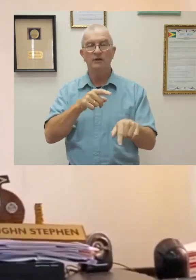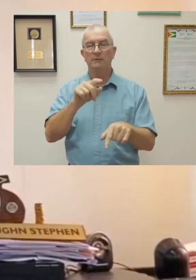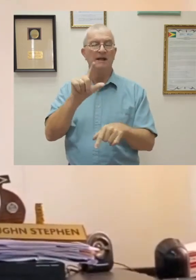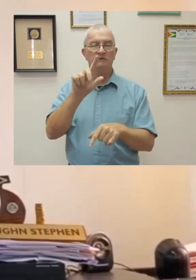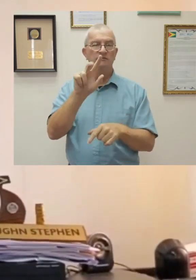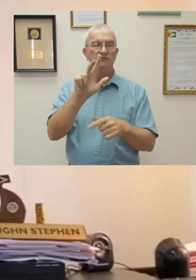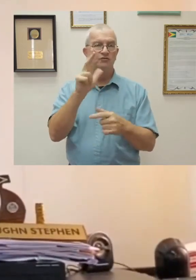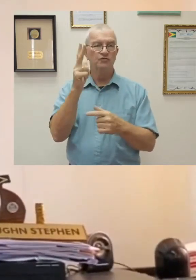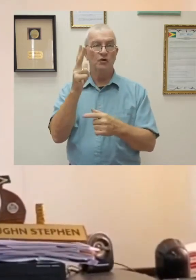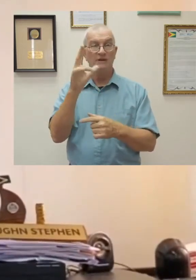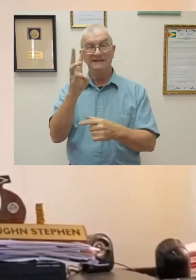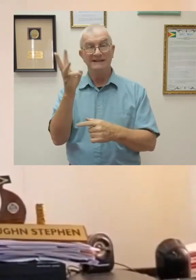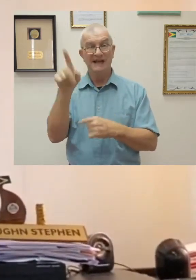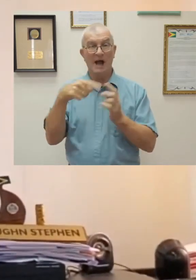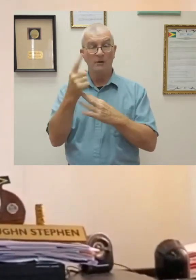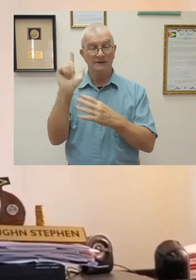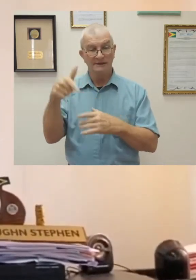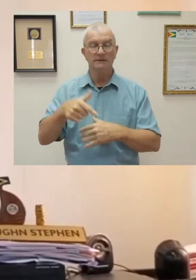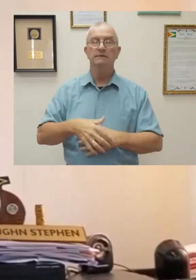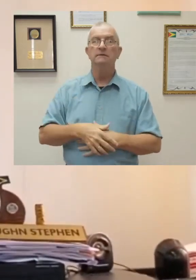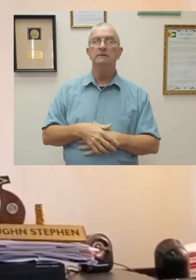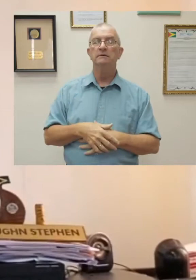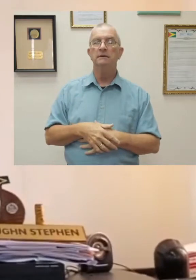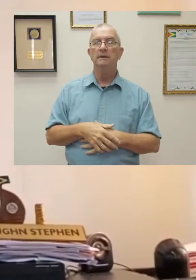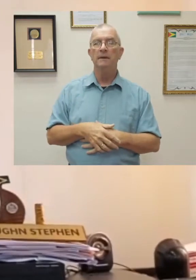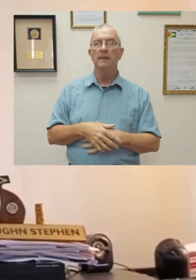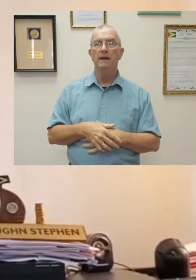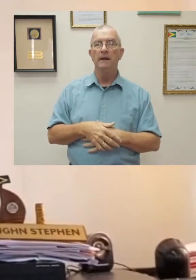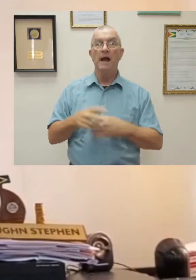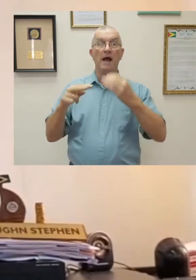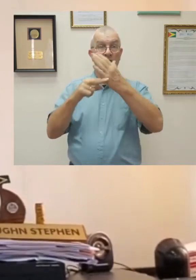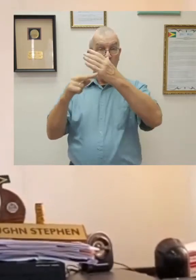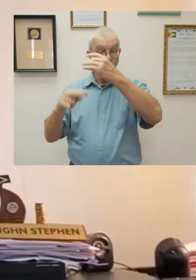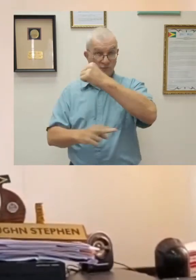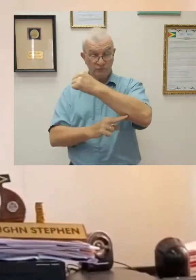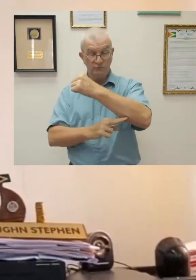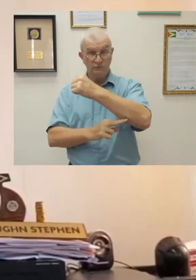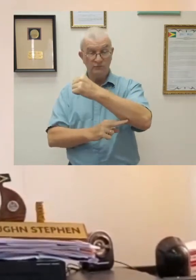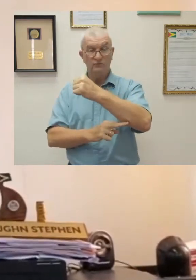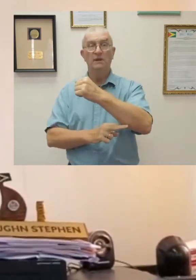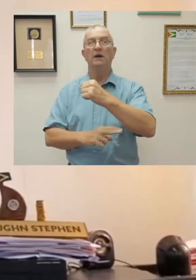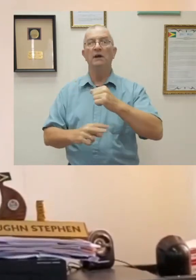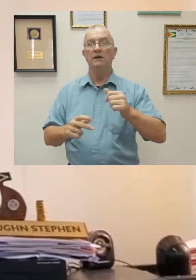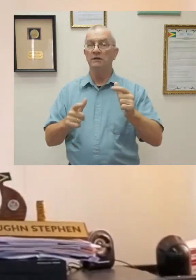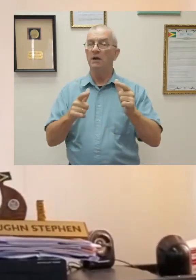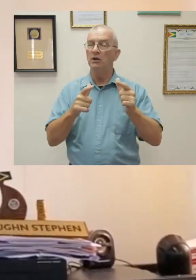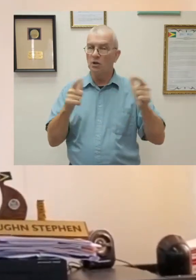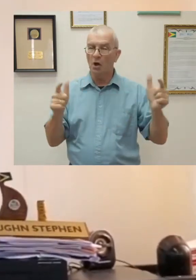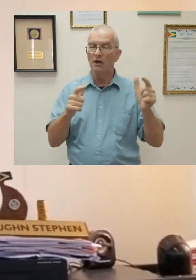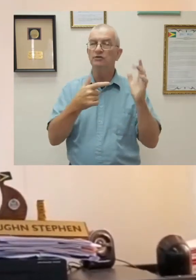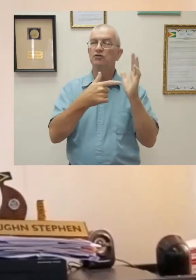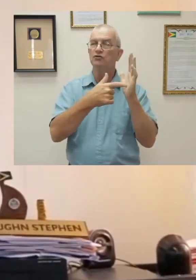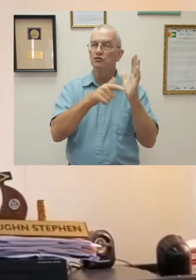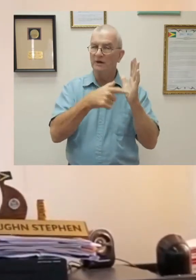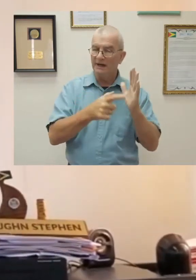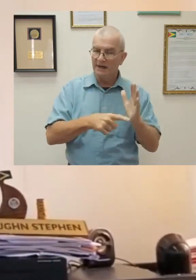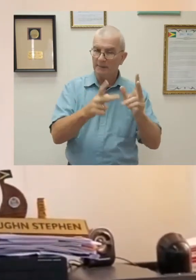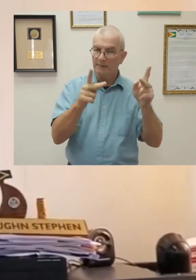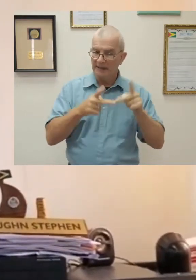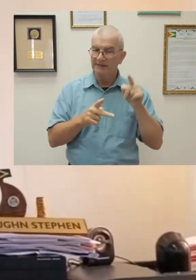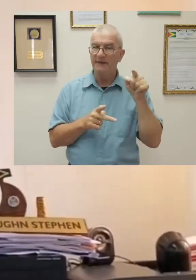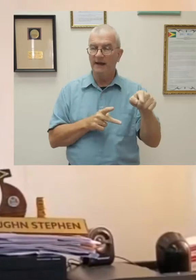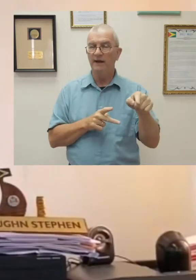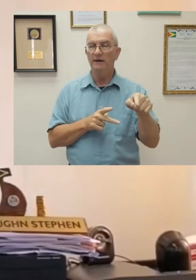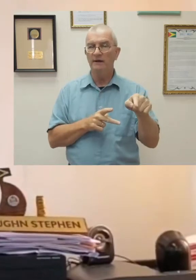to 36 hours. At the Berbice River Bridge is our large screening point, because we know that's